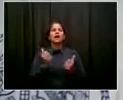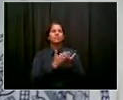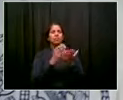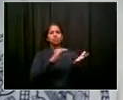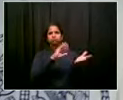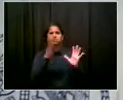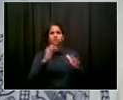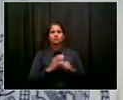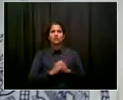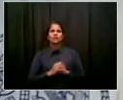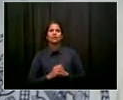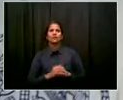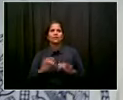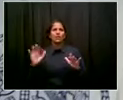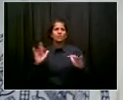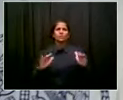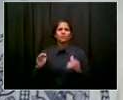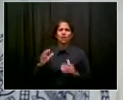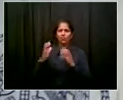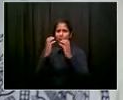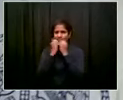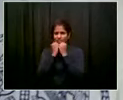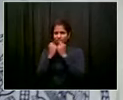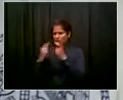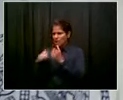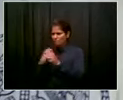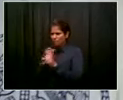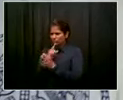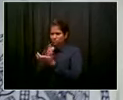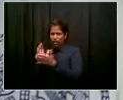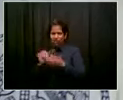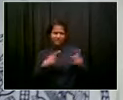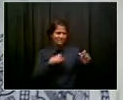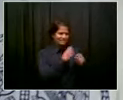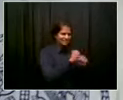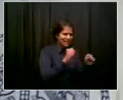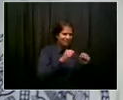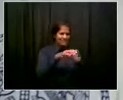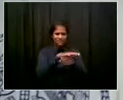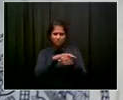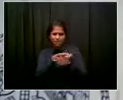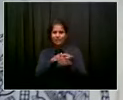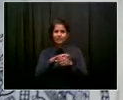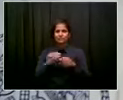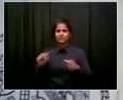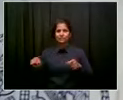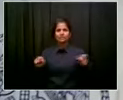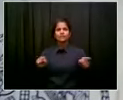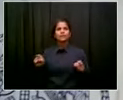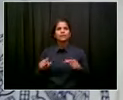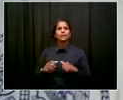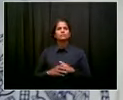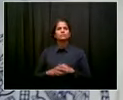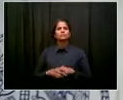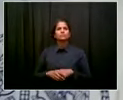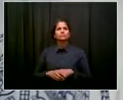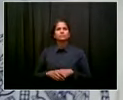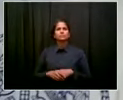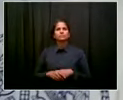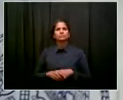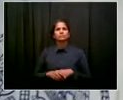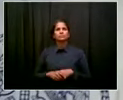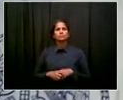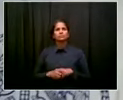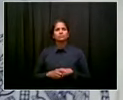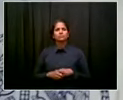we were not going to take the kinds of risks that could lead to the loss of life we were not going to see a situation of